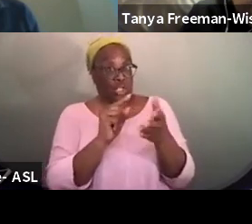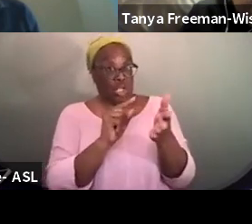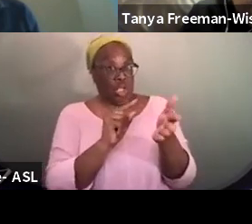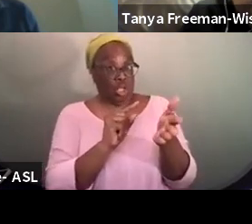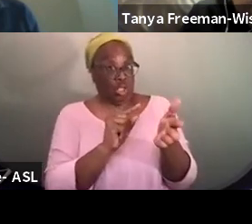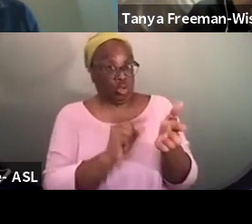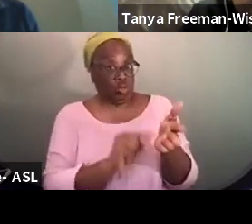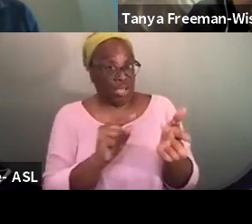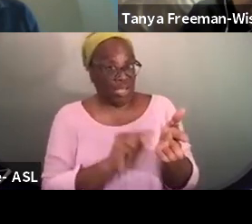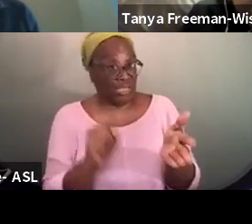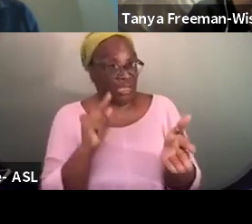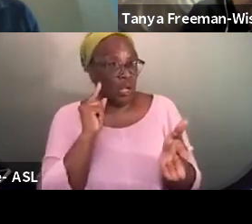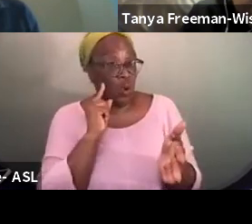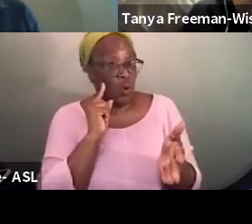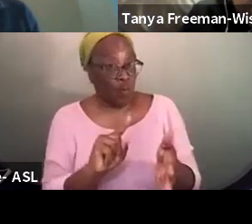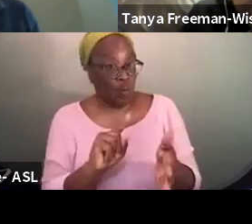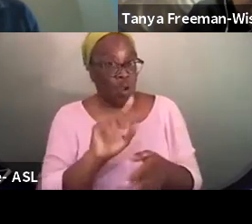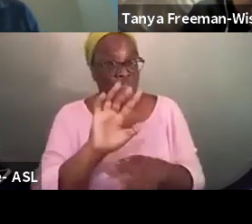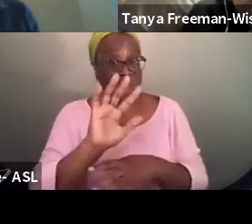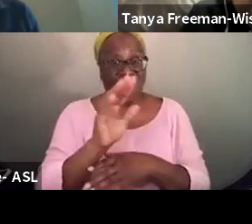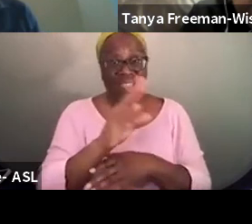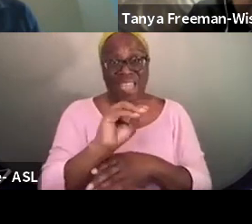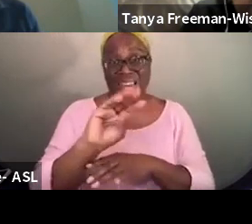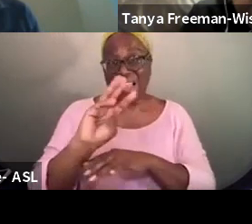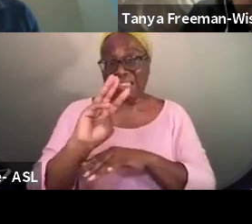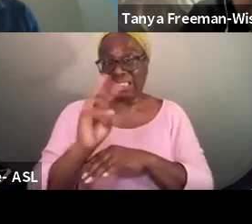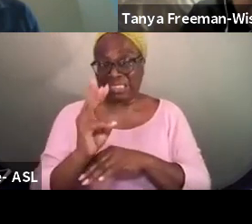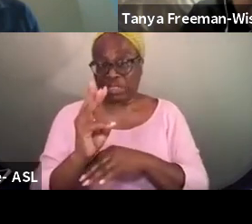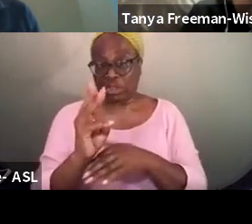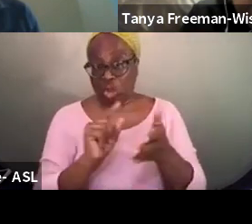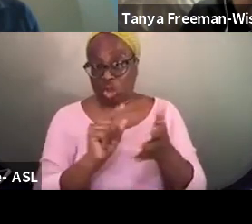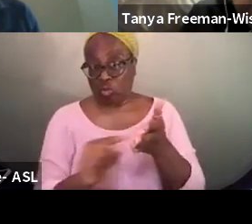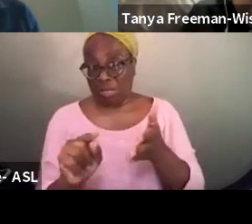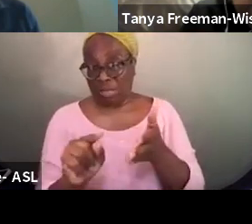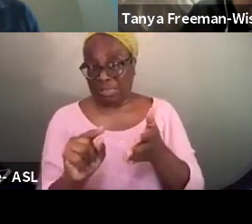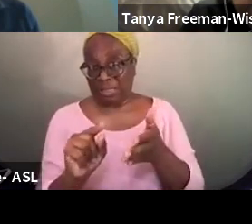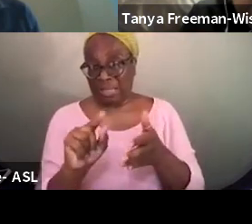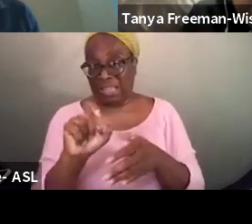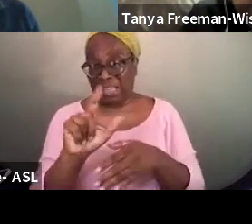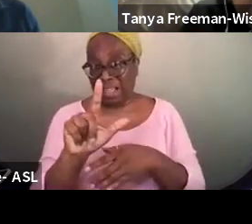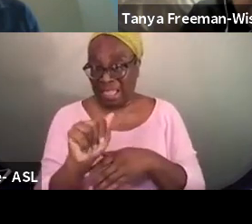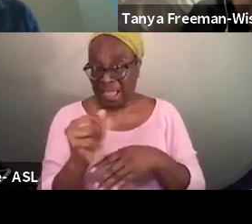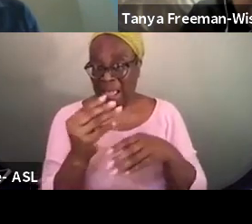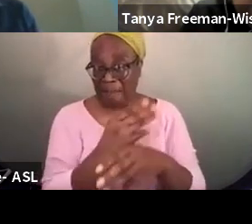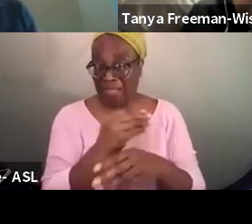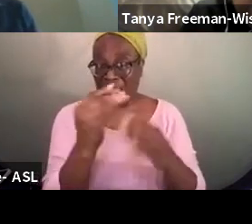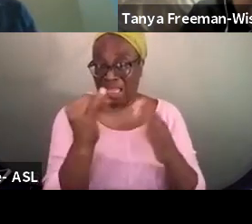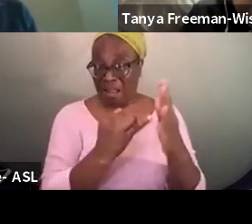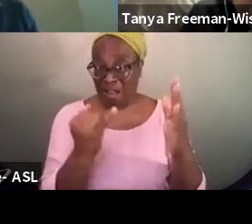math and language arts to be the two subjects that determine the